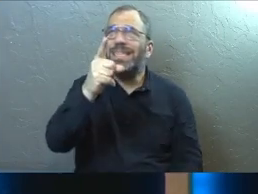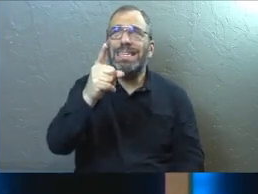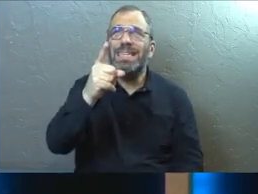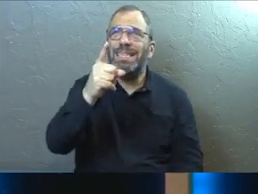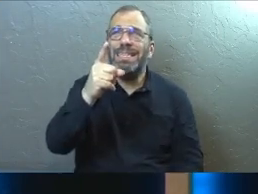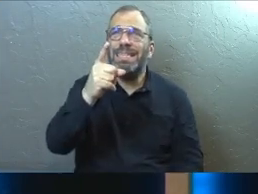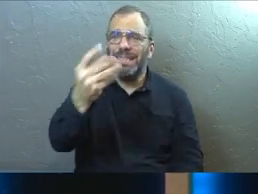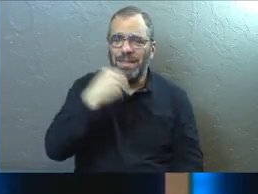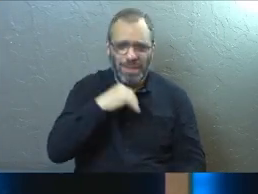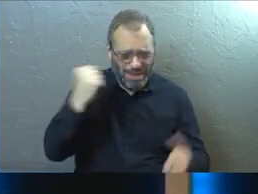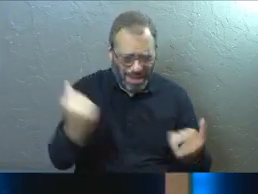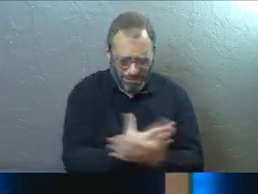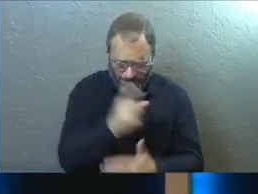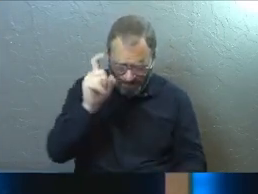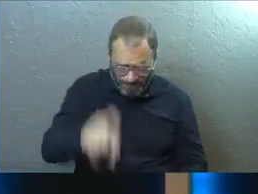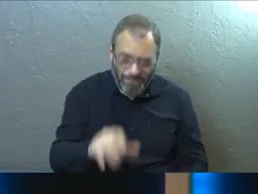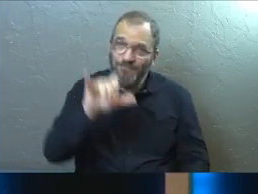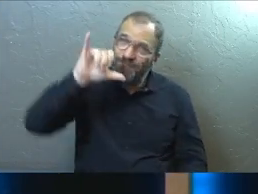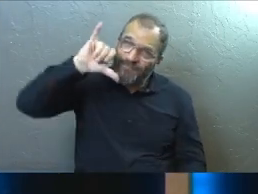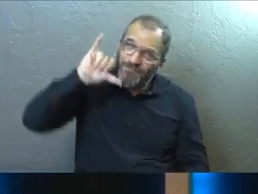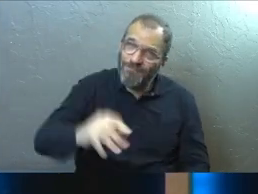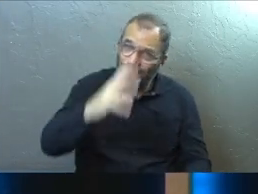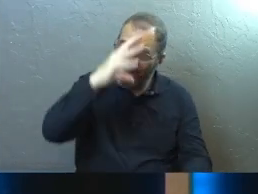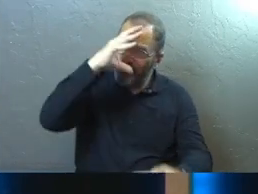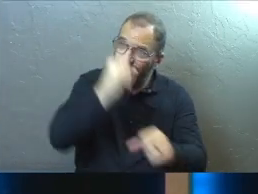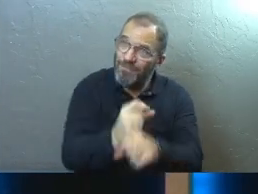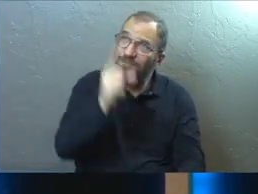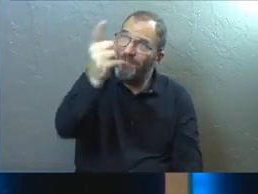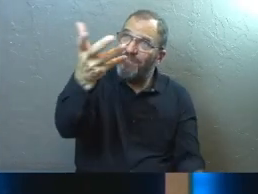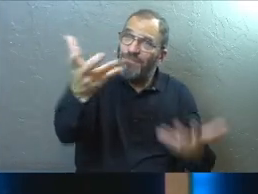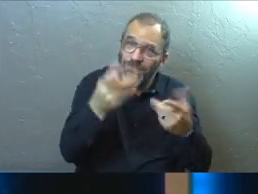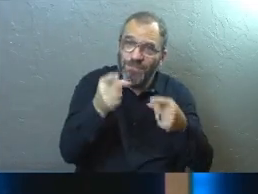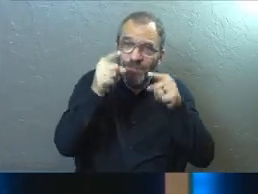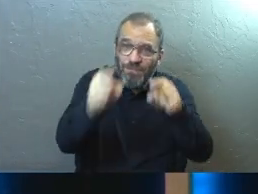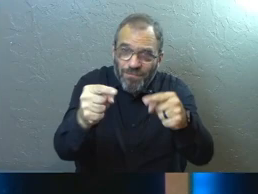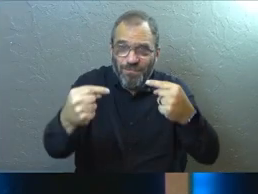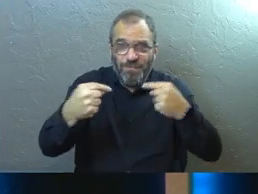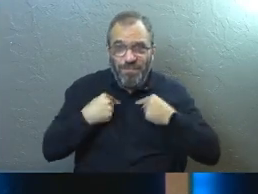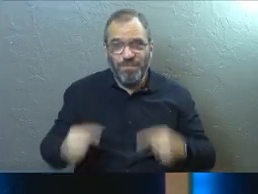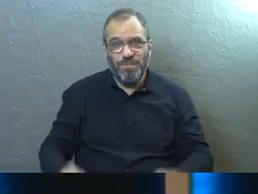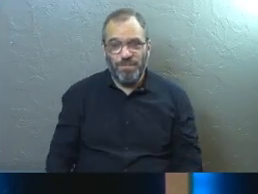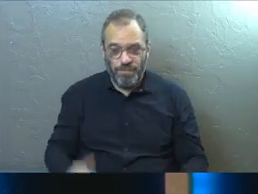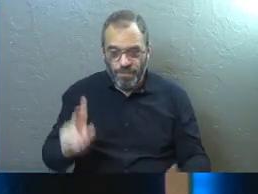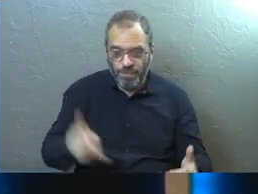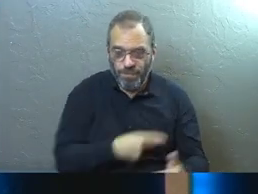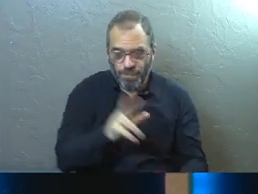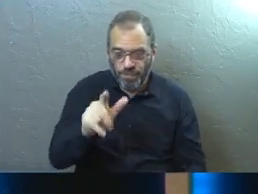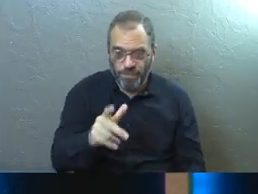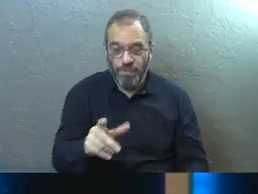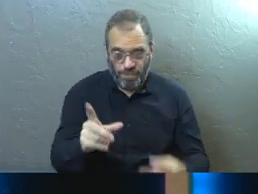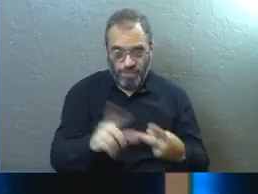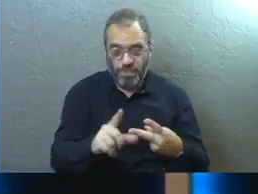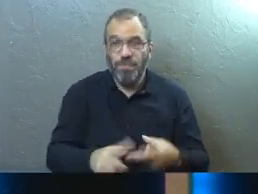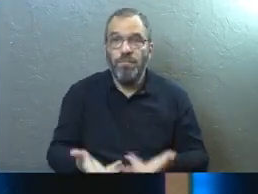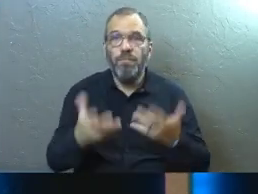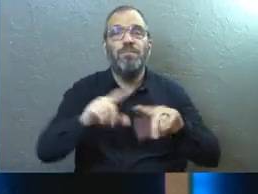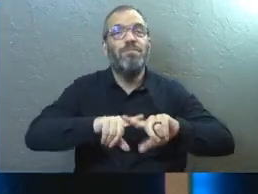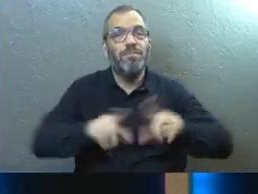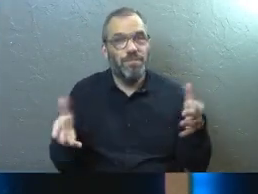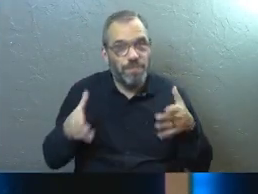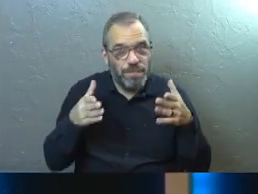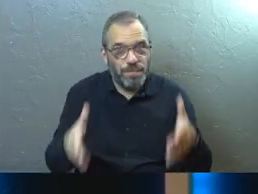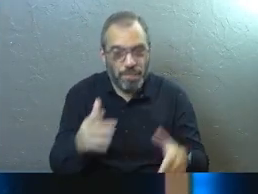that I need. That is the kind of faith that God wants for us. Psalm 23 offers a different